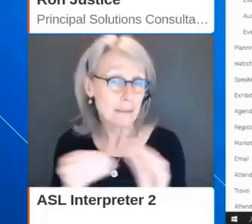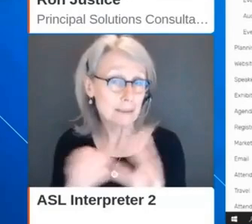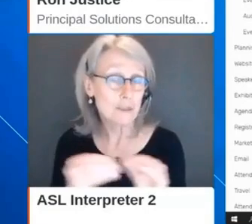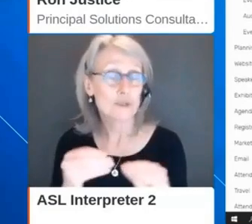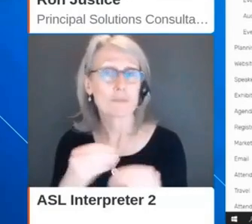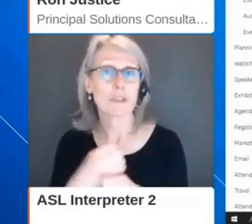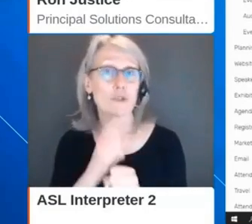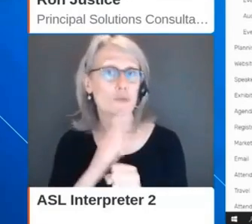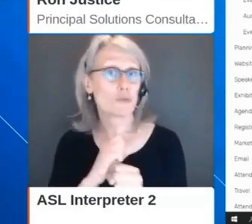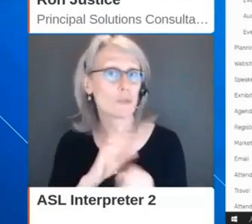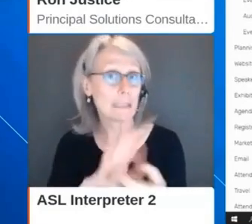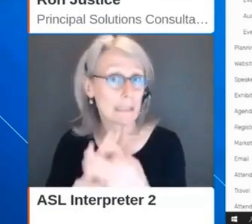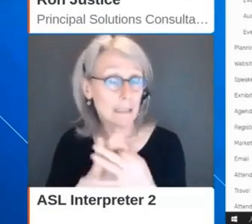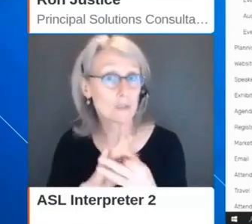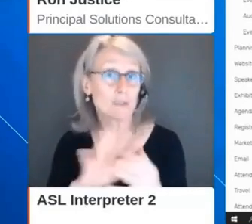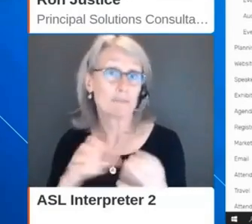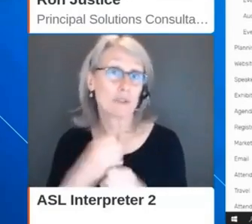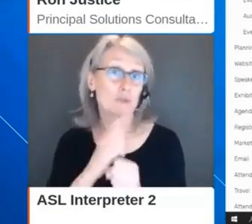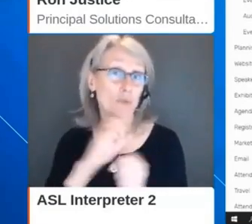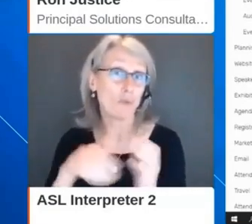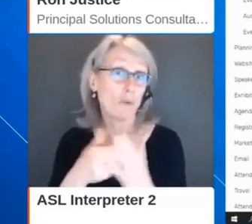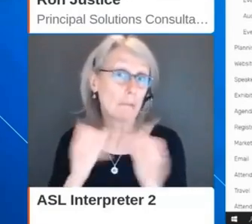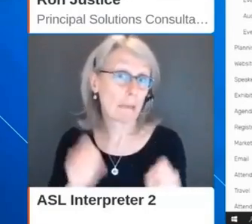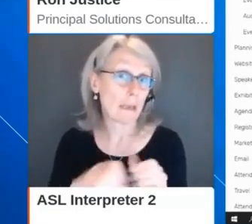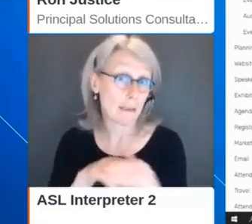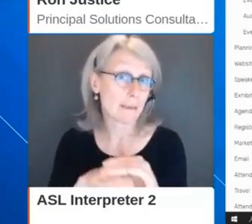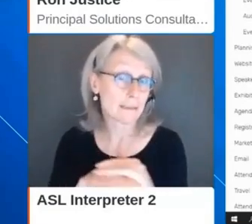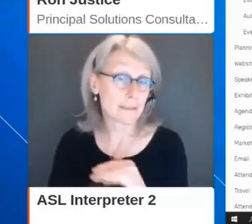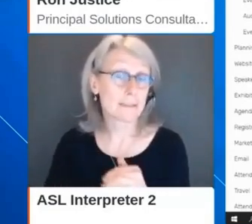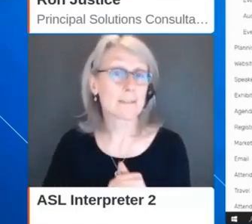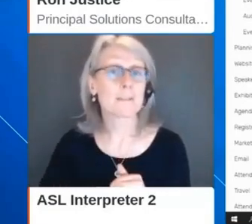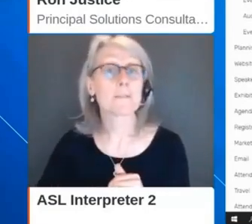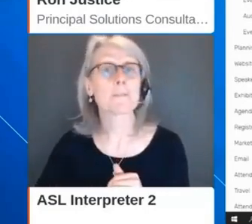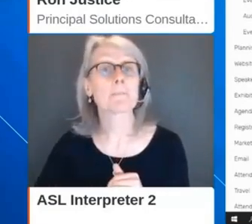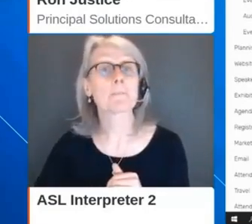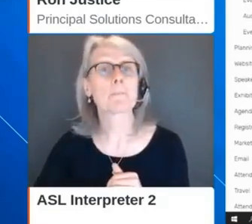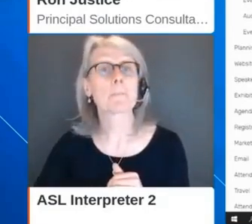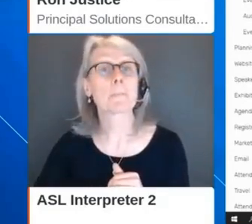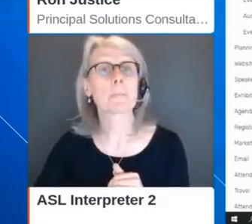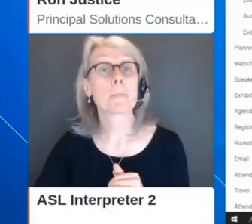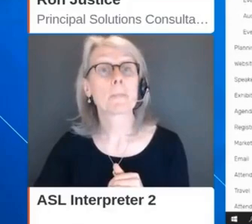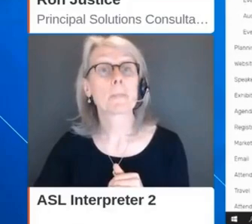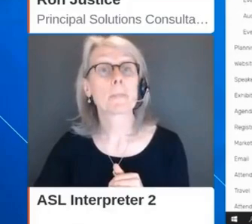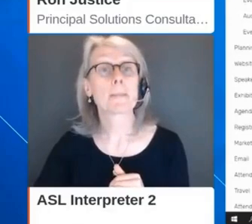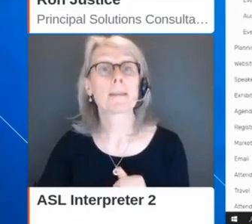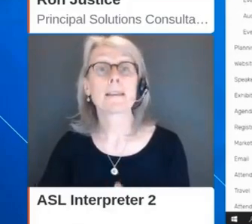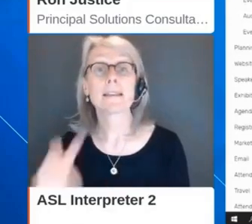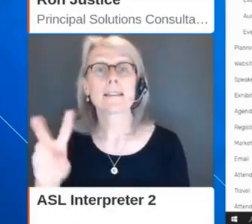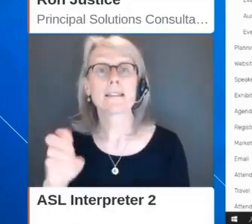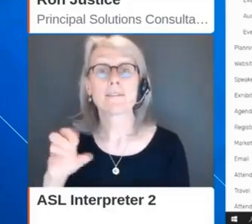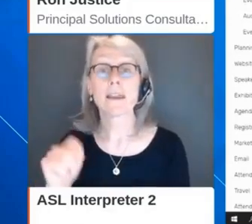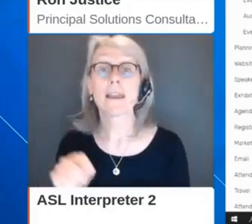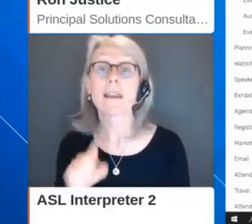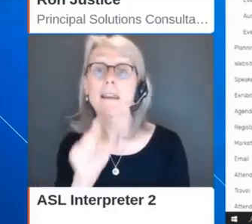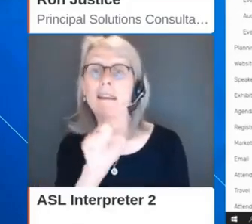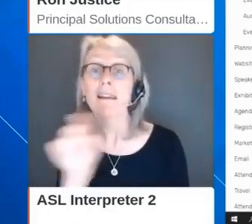attend. What you're seeing on my screen right now is the planner interface of the Cvent platform. So if you're a familiar user, hopefully